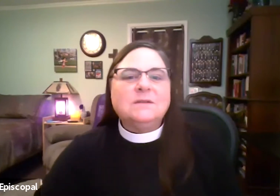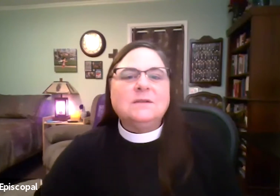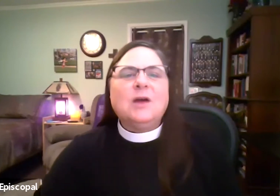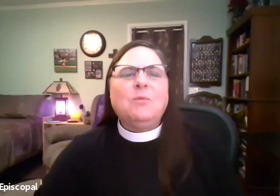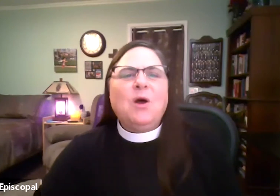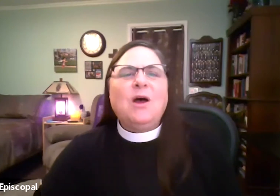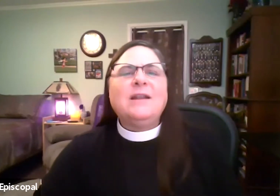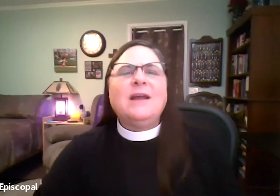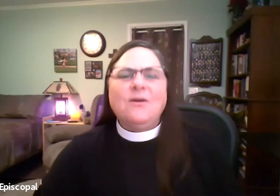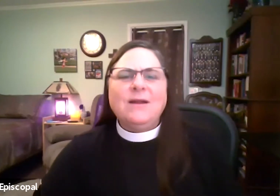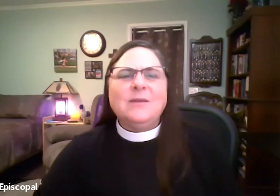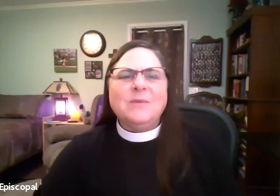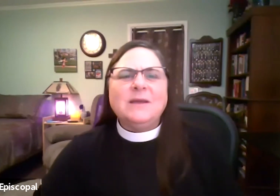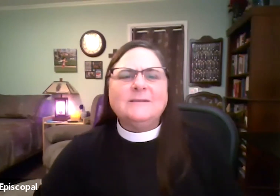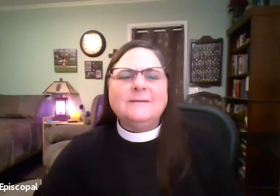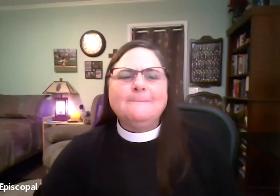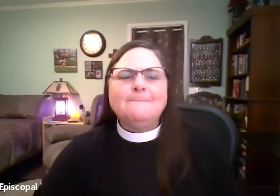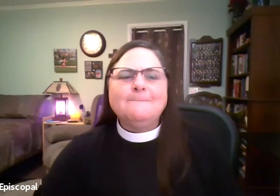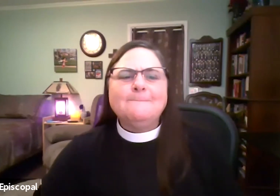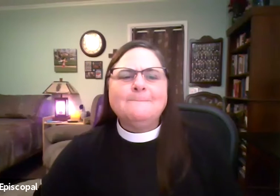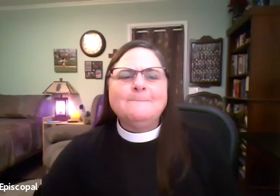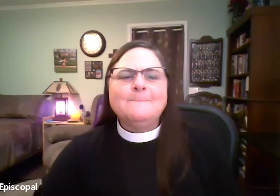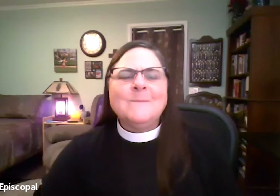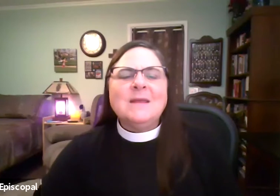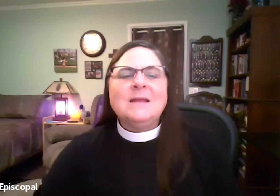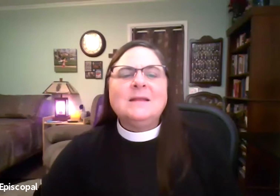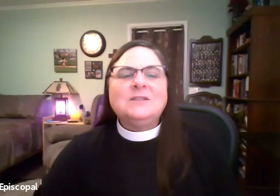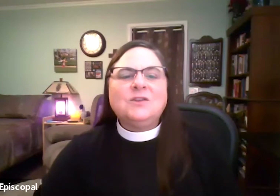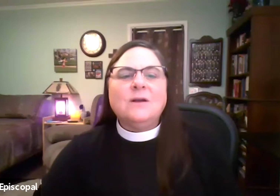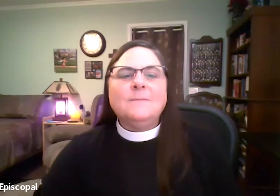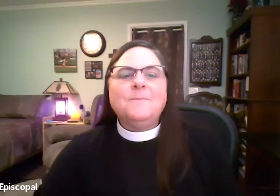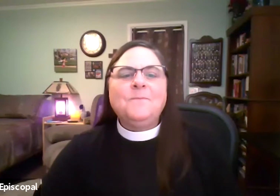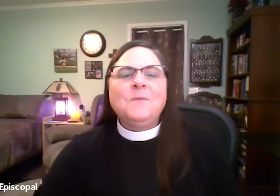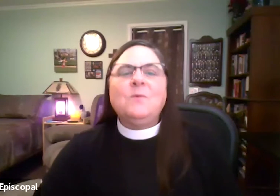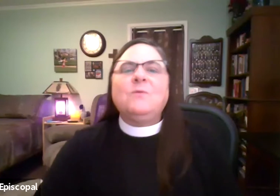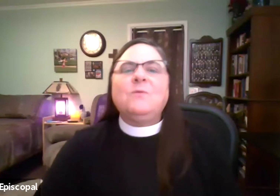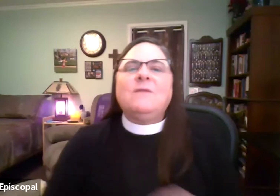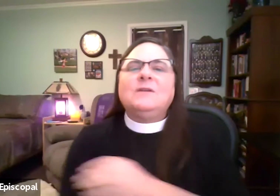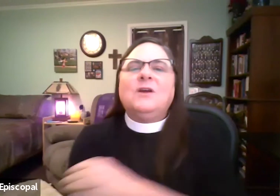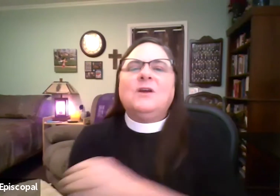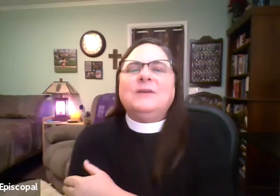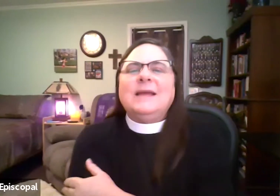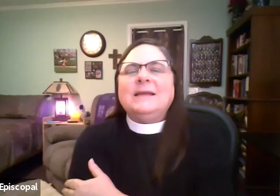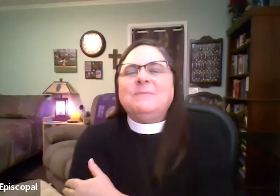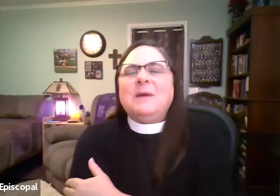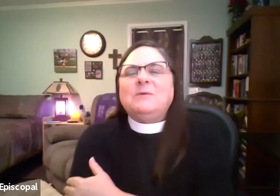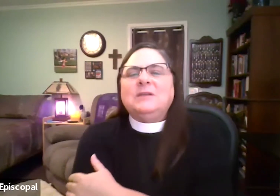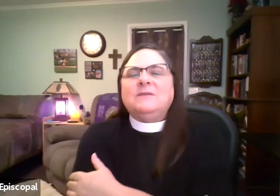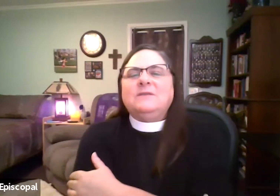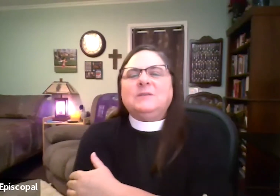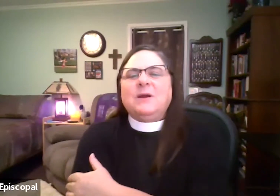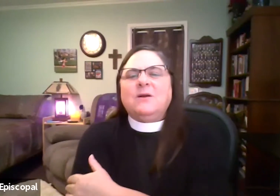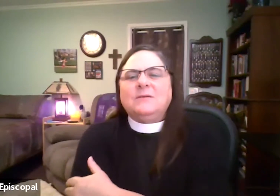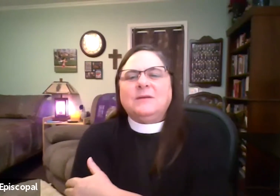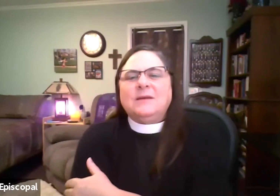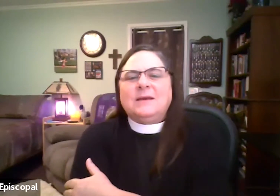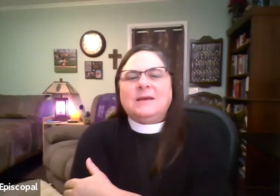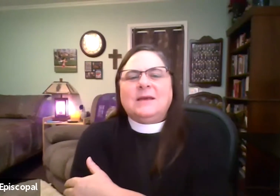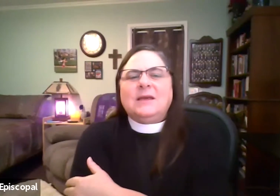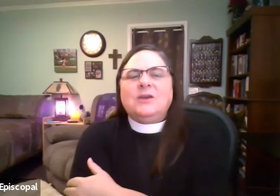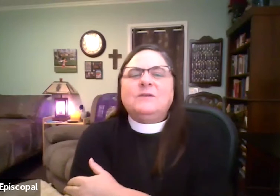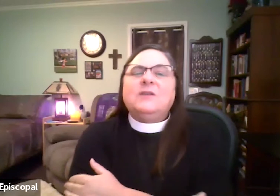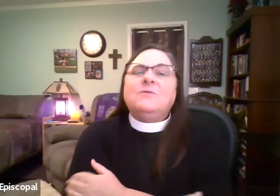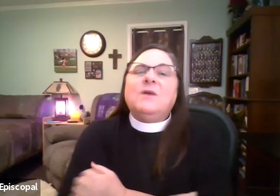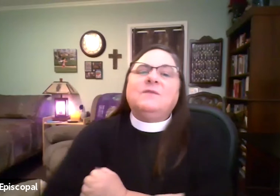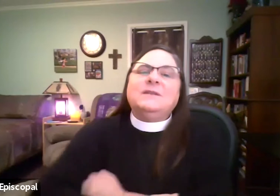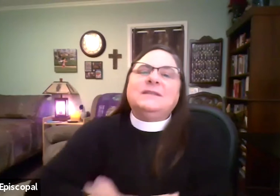coals upon our enemies? Let's start with Reverend Dr. King's mountain of despair.